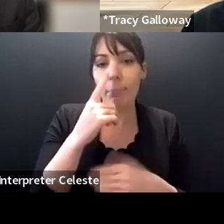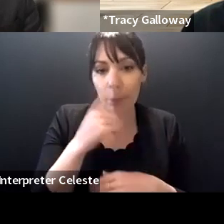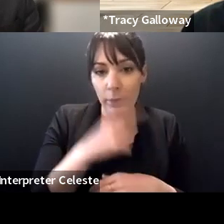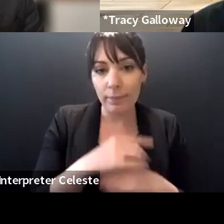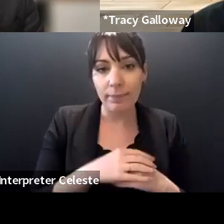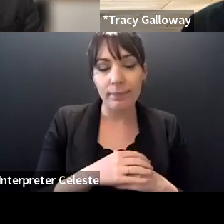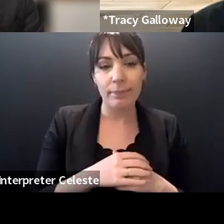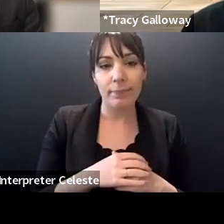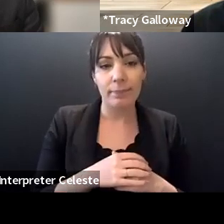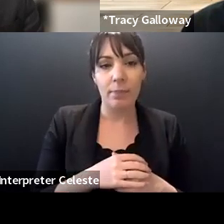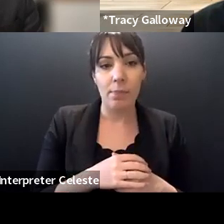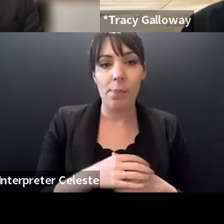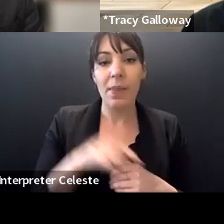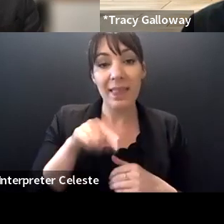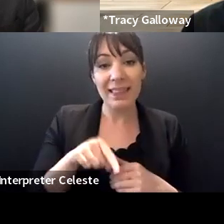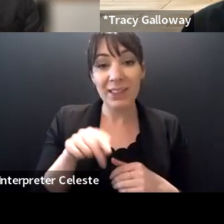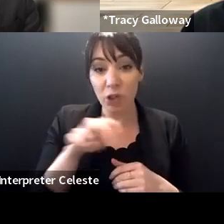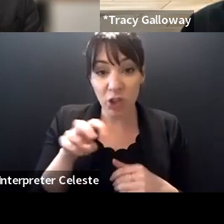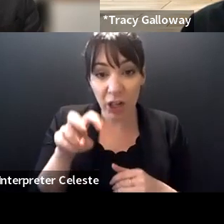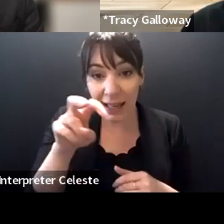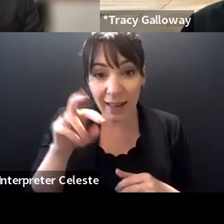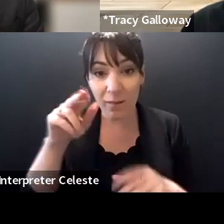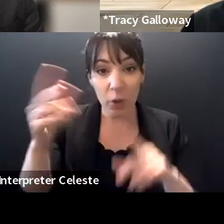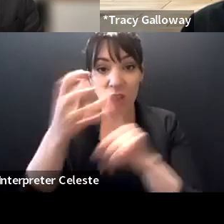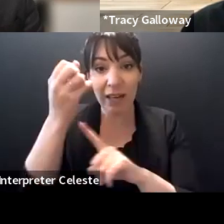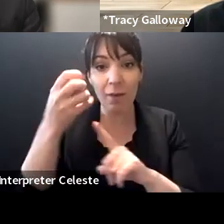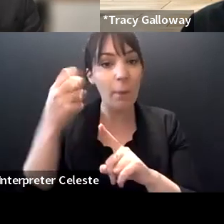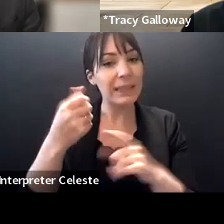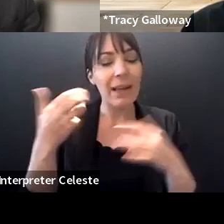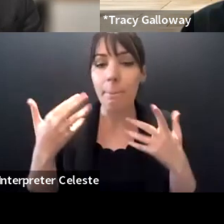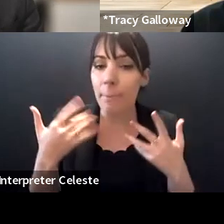1,000 conversations, I believe. Tracy, I'll hand over to you.